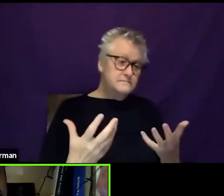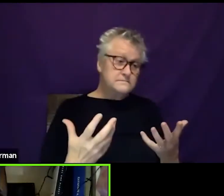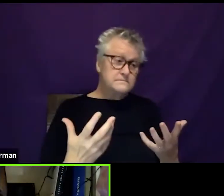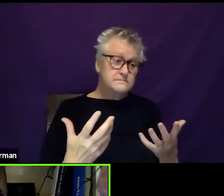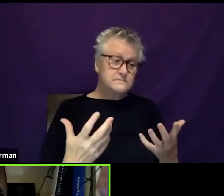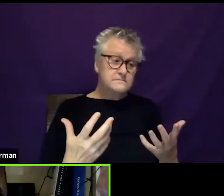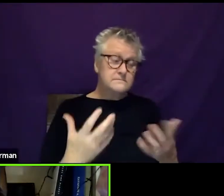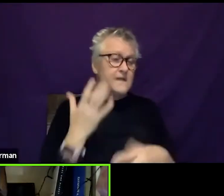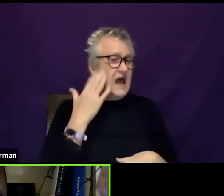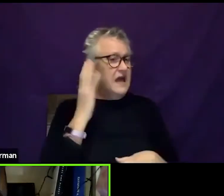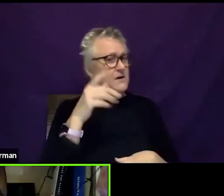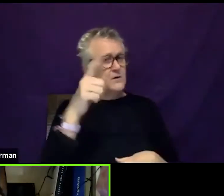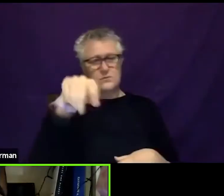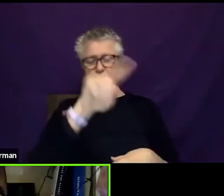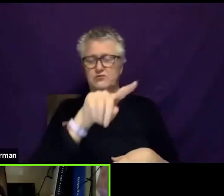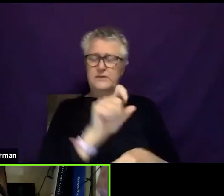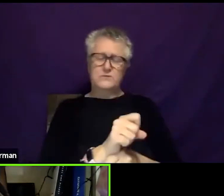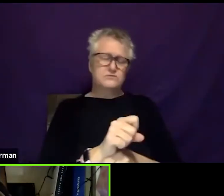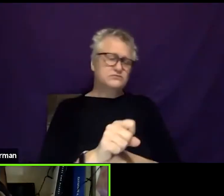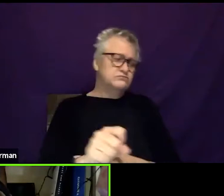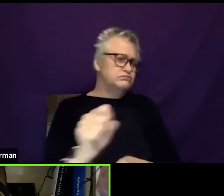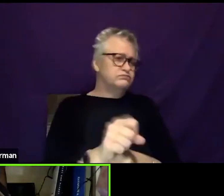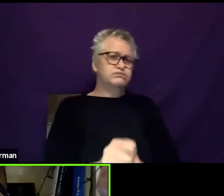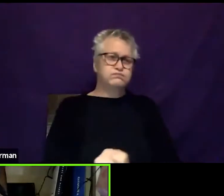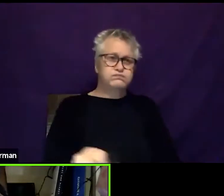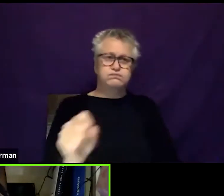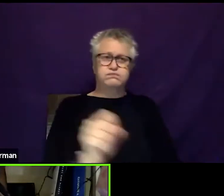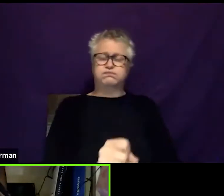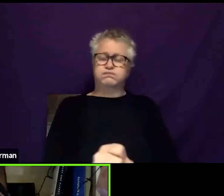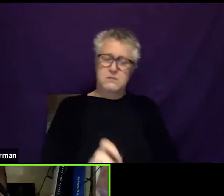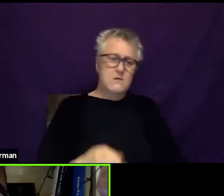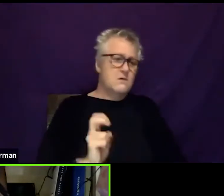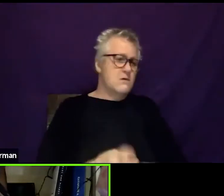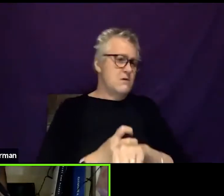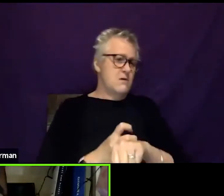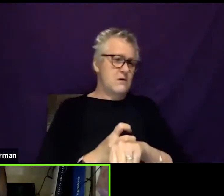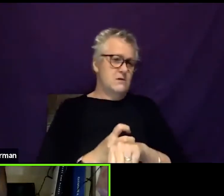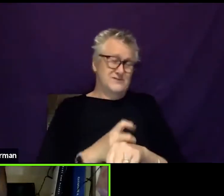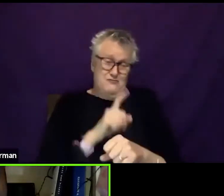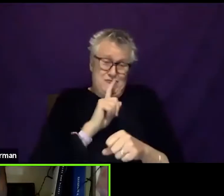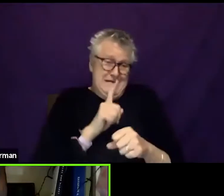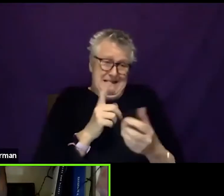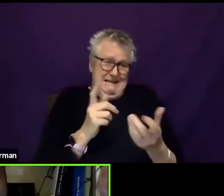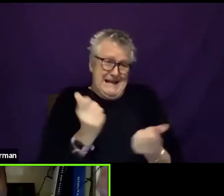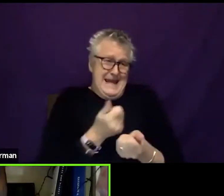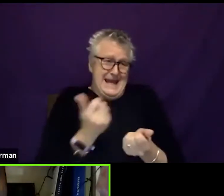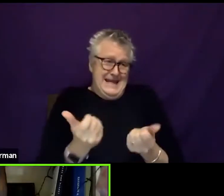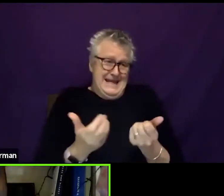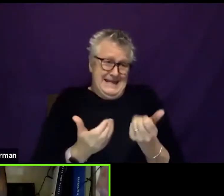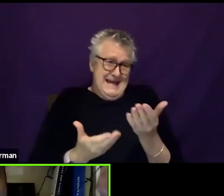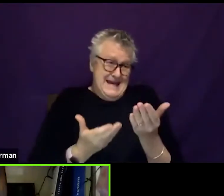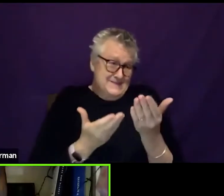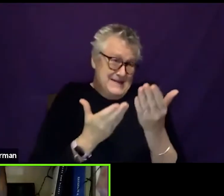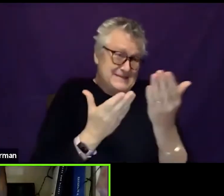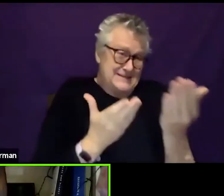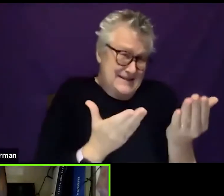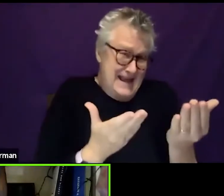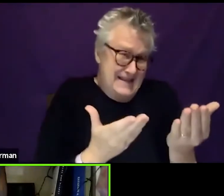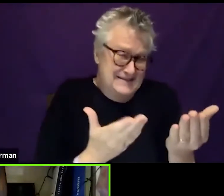and so I'm sure any suggestion I would give would be pretty pointless because you'll have probably done everything.